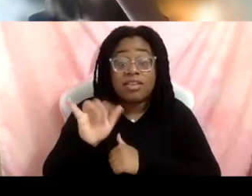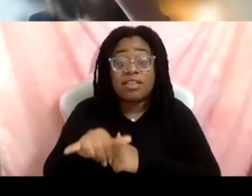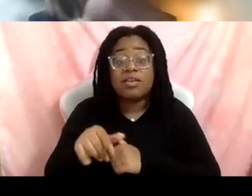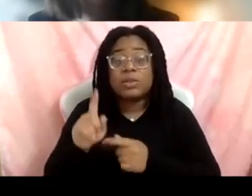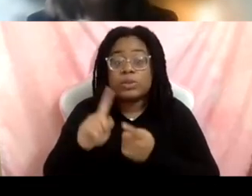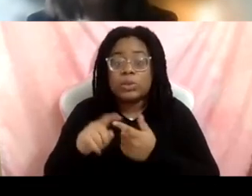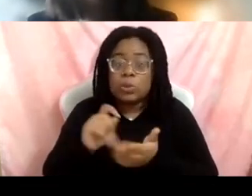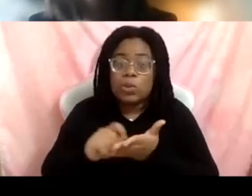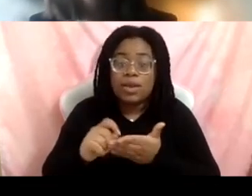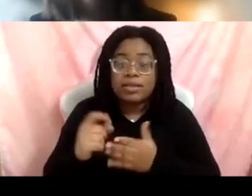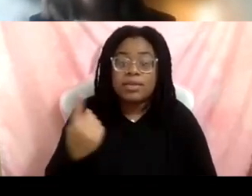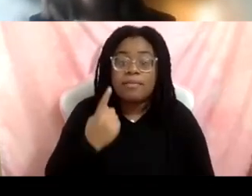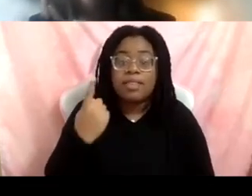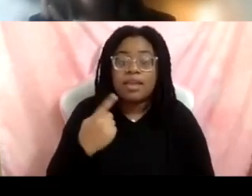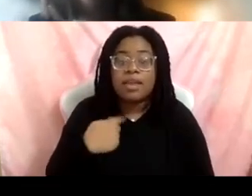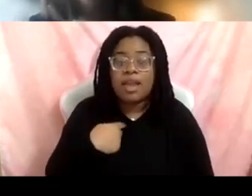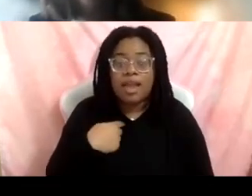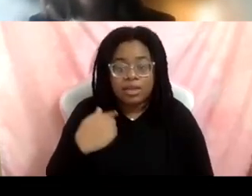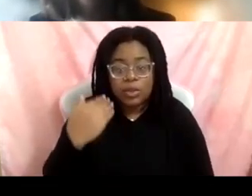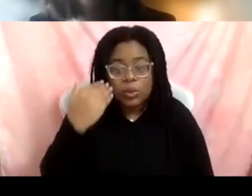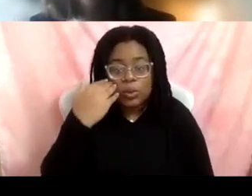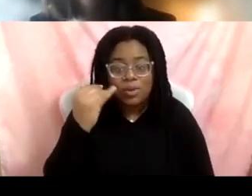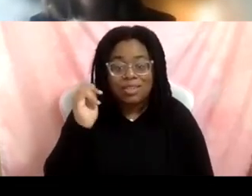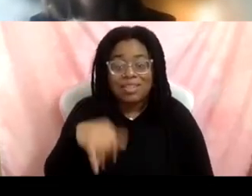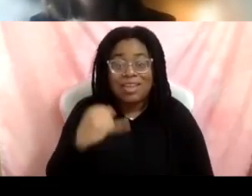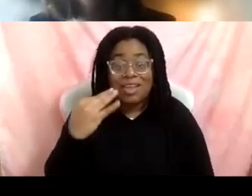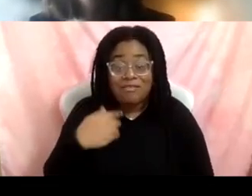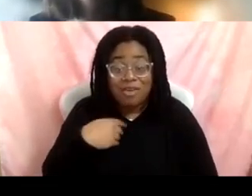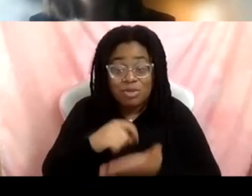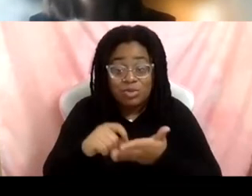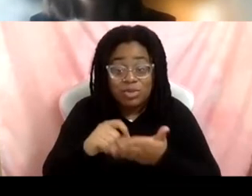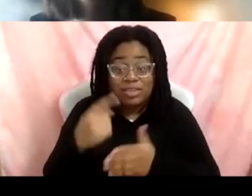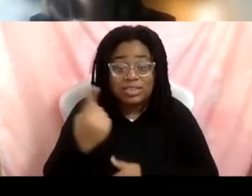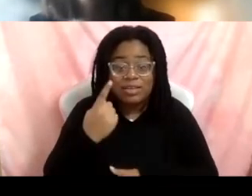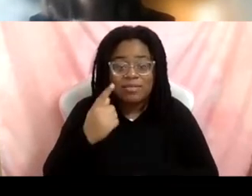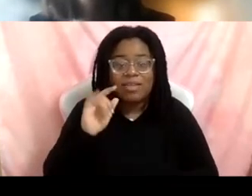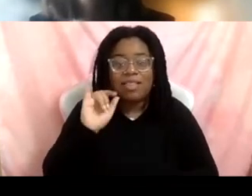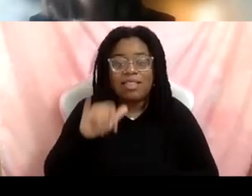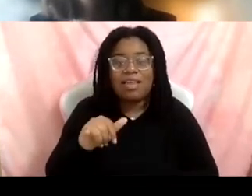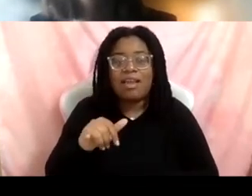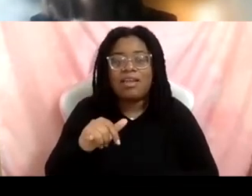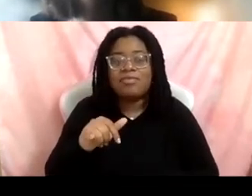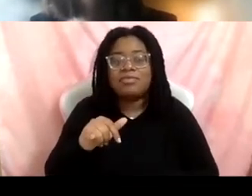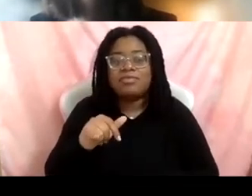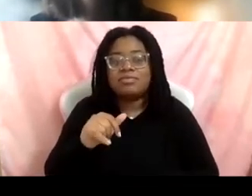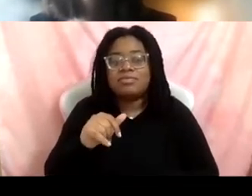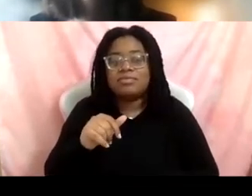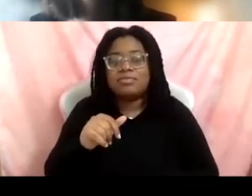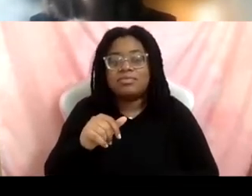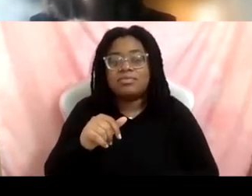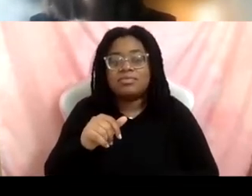write something, I knew that if I was writing something that was uncomfortable, that